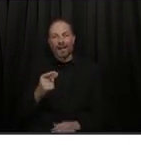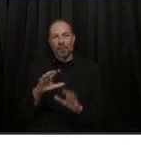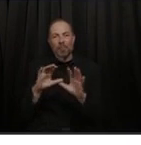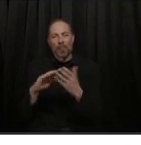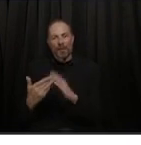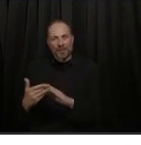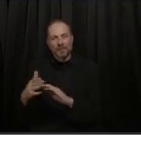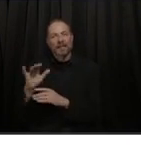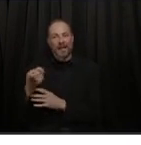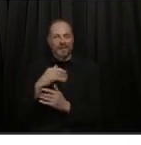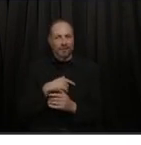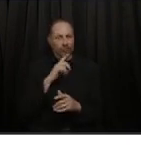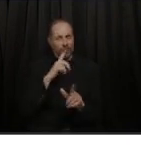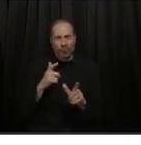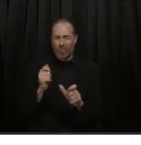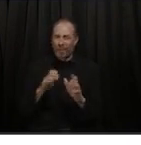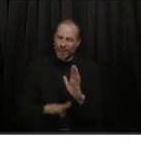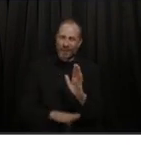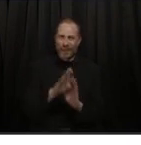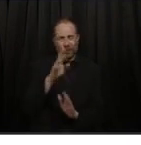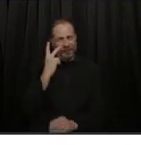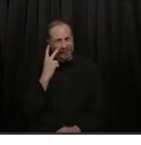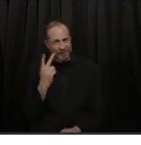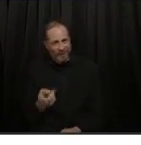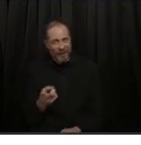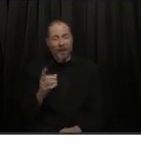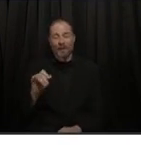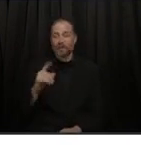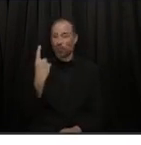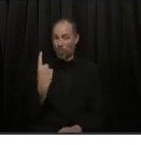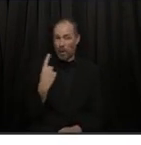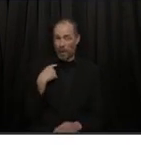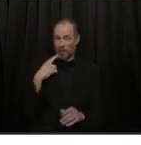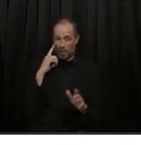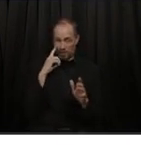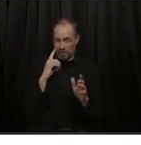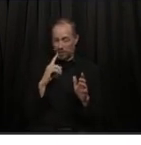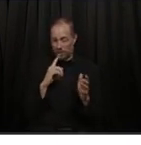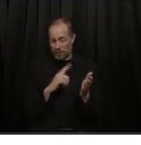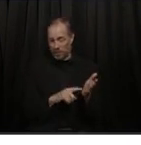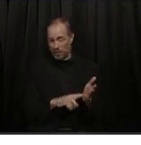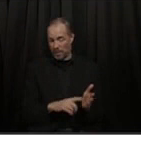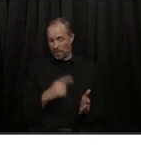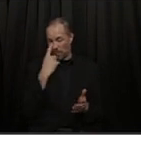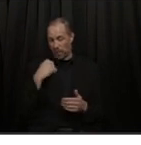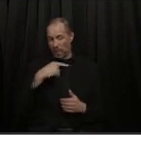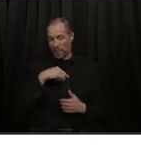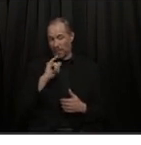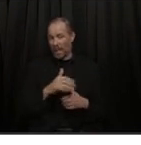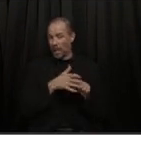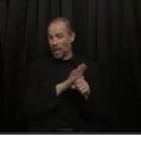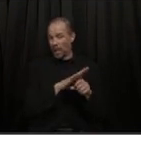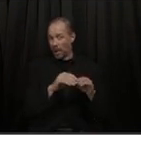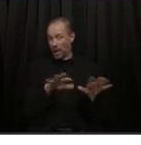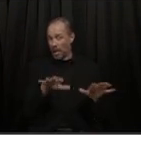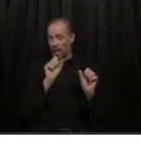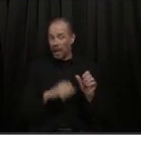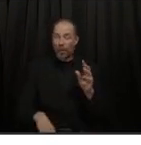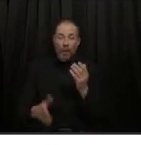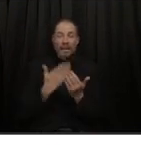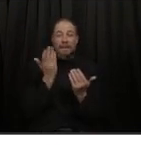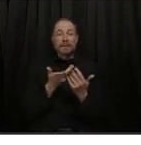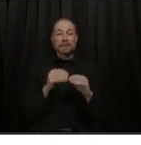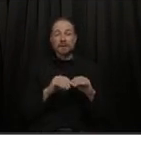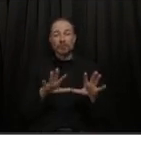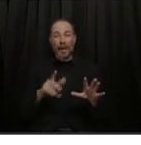in the number of cases seen there. That is one potential indicator to us that this variant could be particularly transmissible and more easily spread